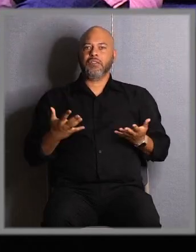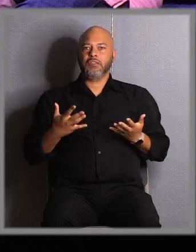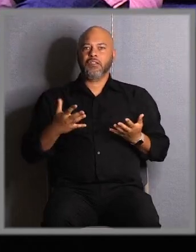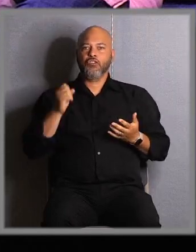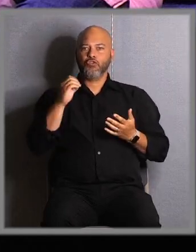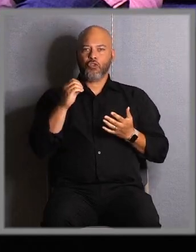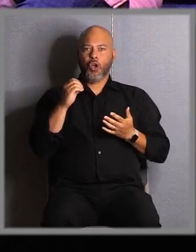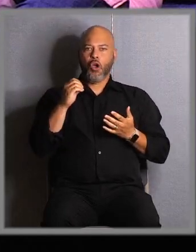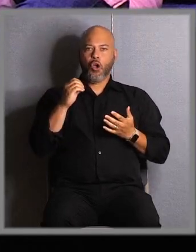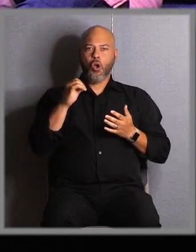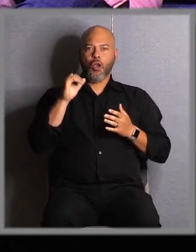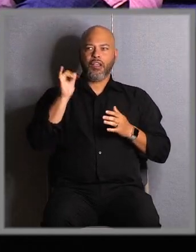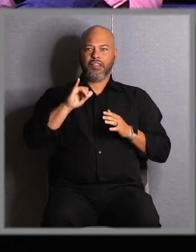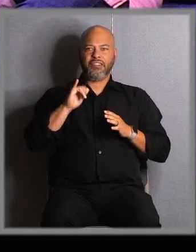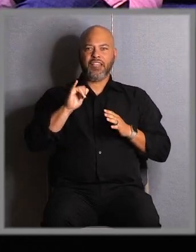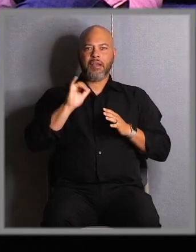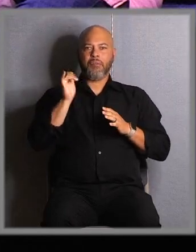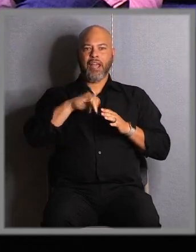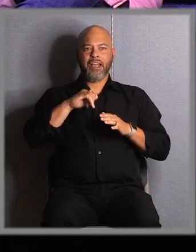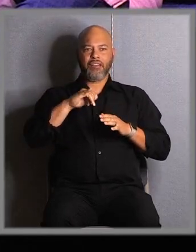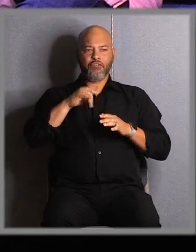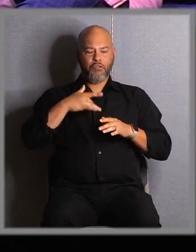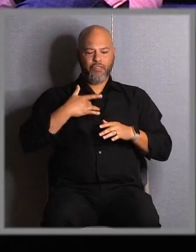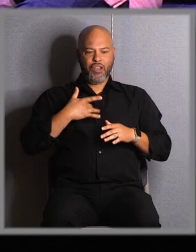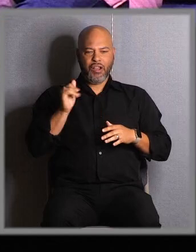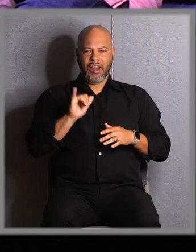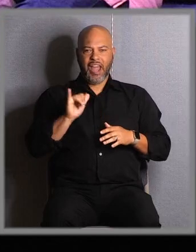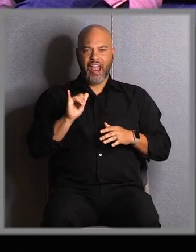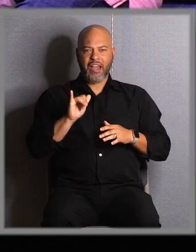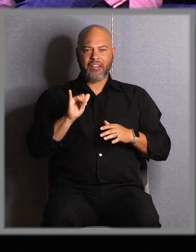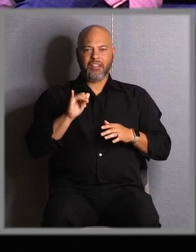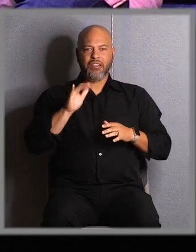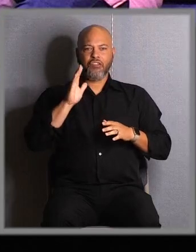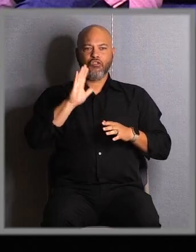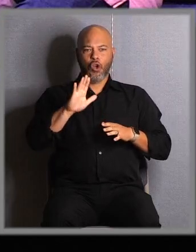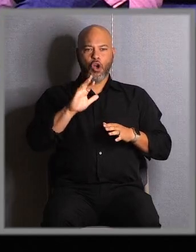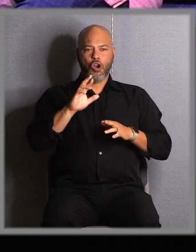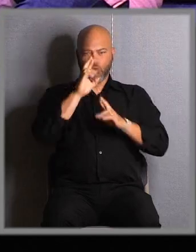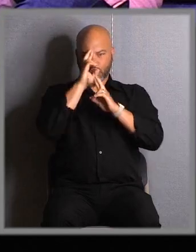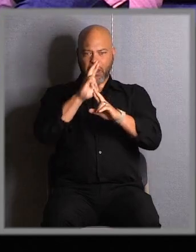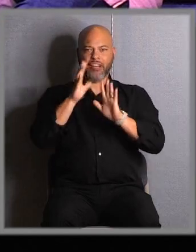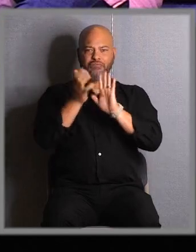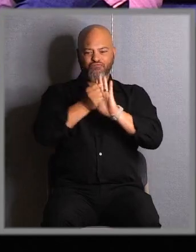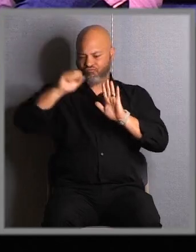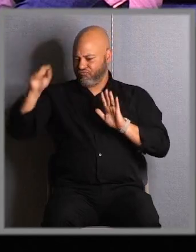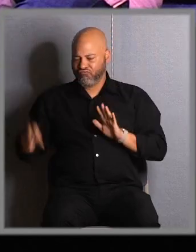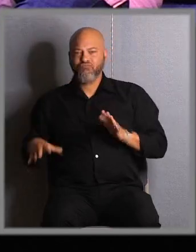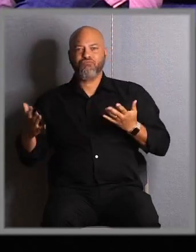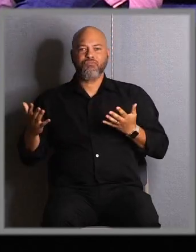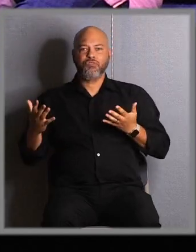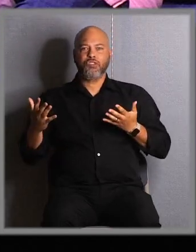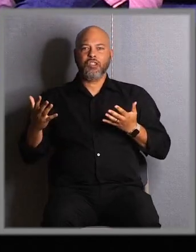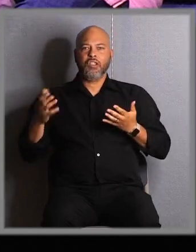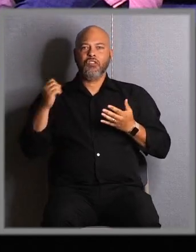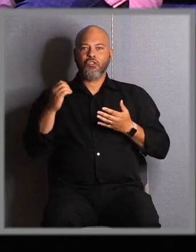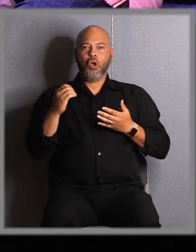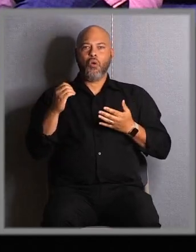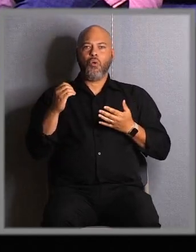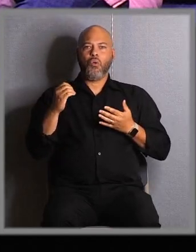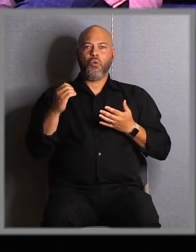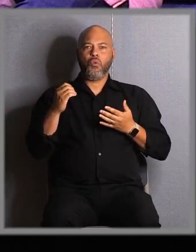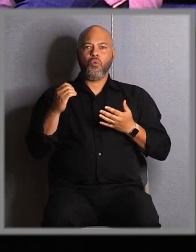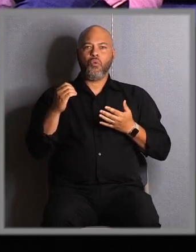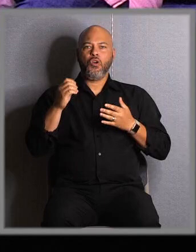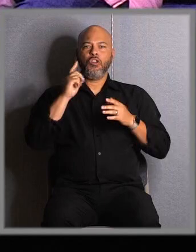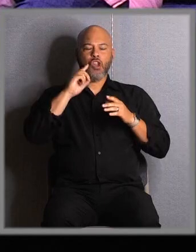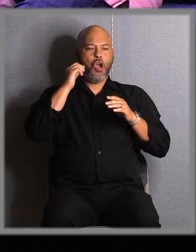like you get stripped as a man. You get stripped, and yet and still you work. You work day in and